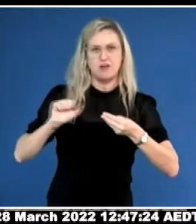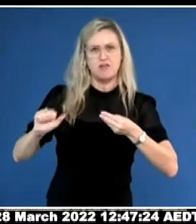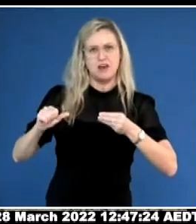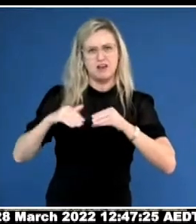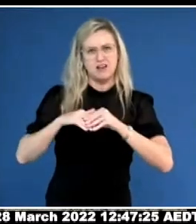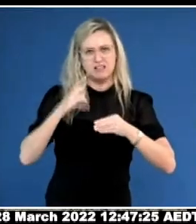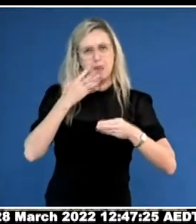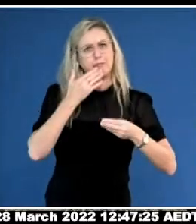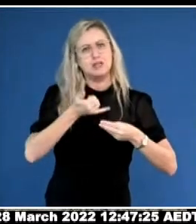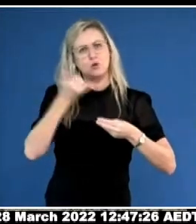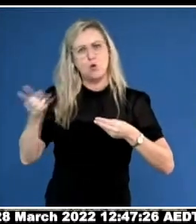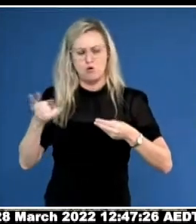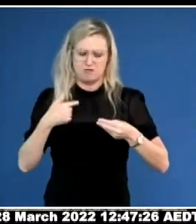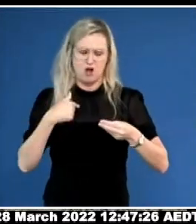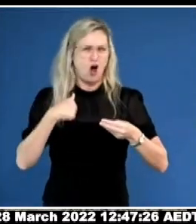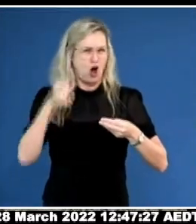My partner didn't.